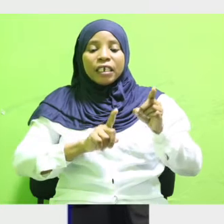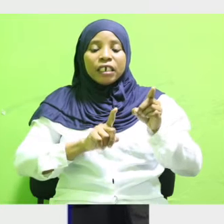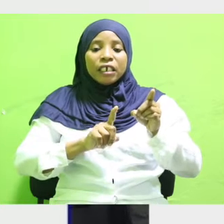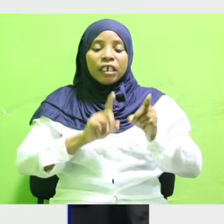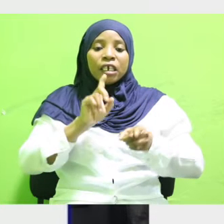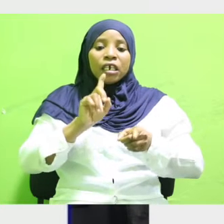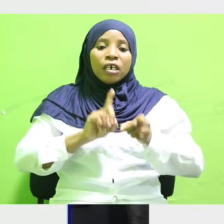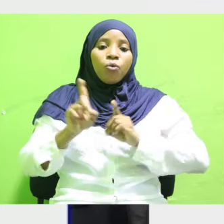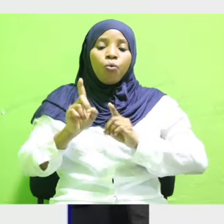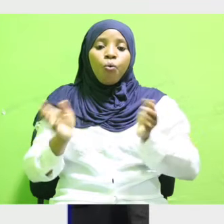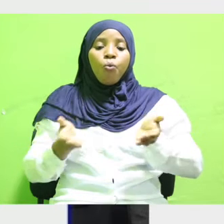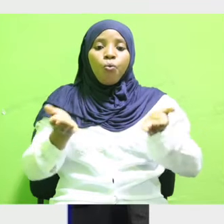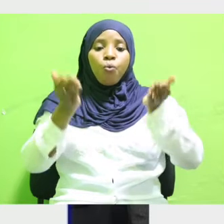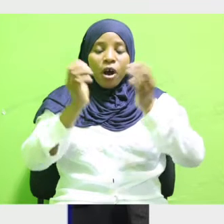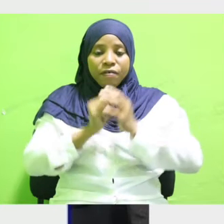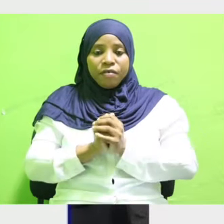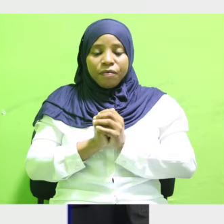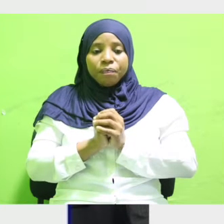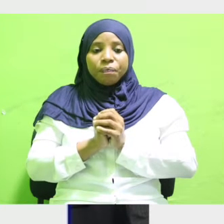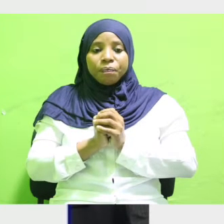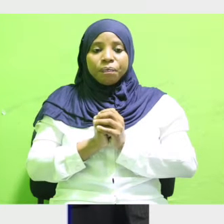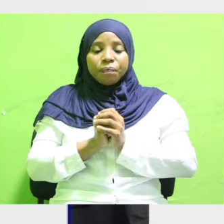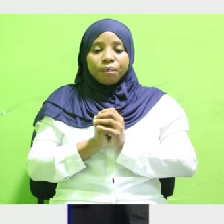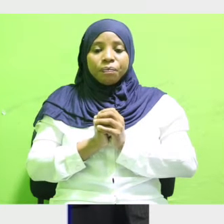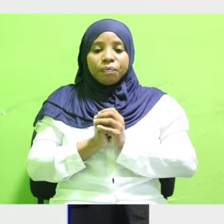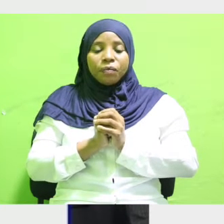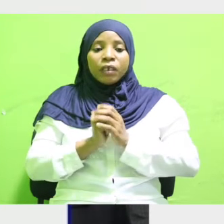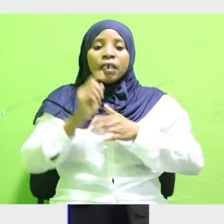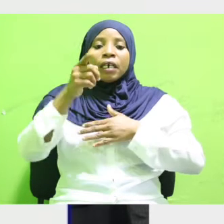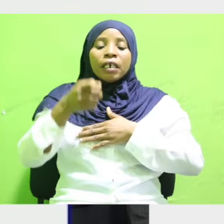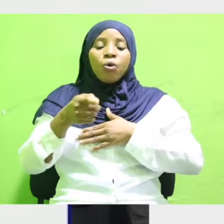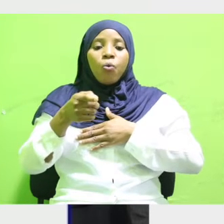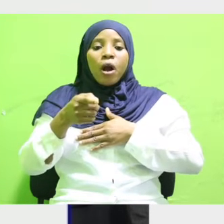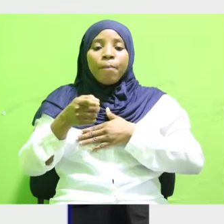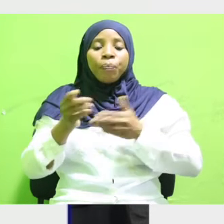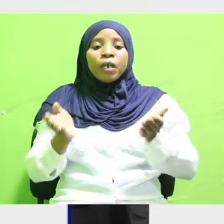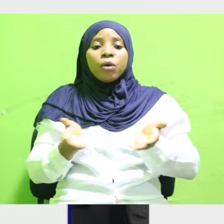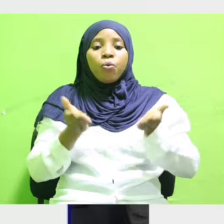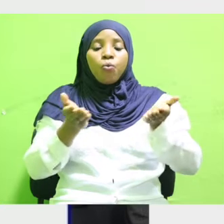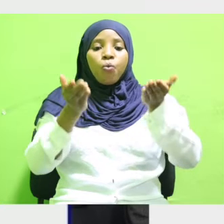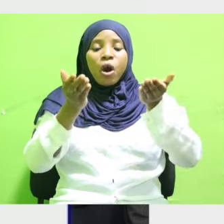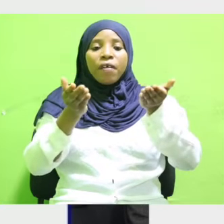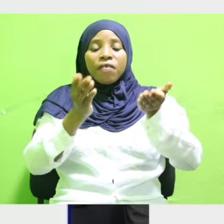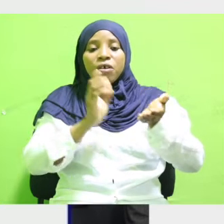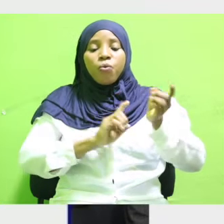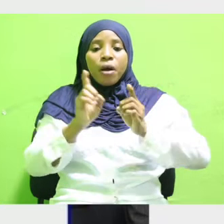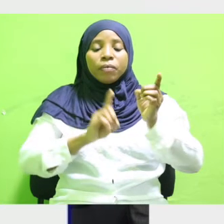in which the growth occurs either towards light or against